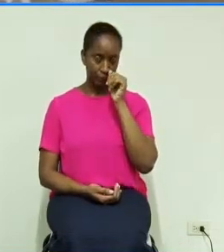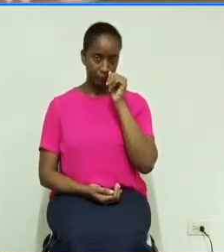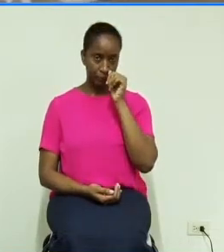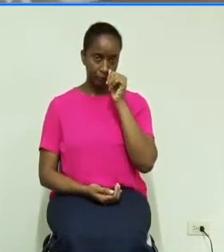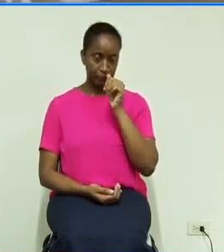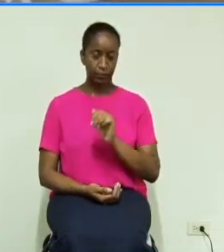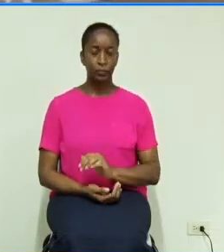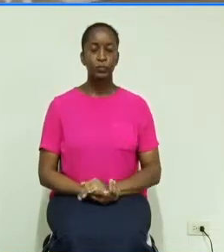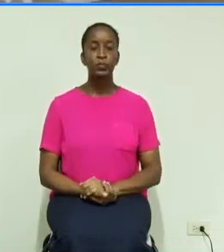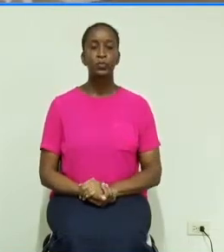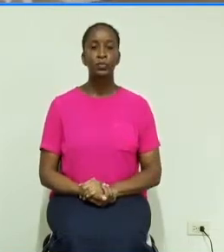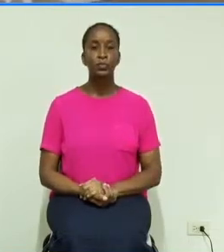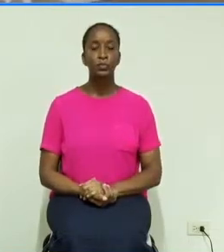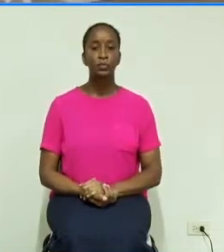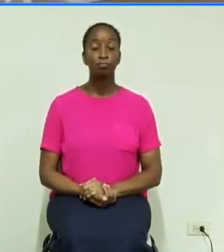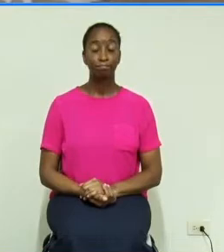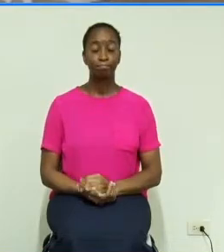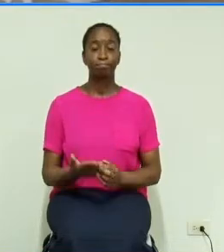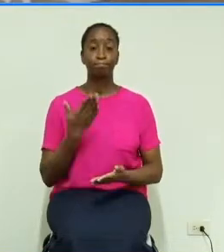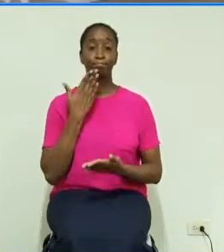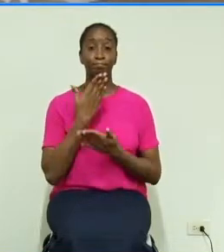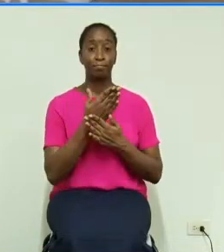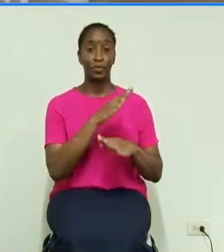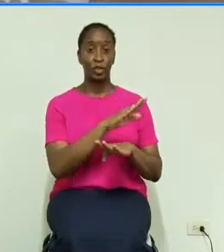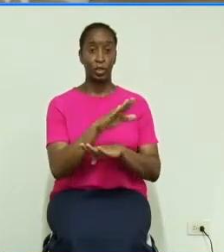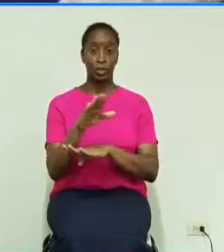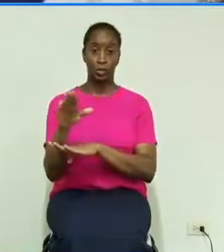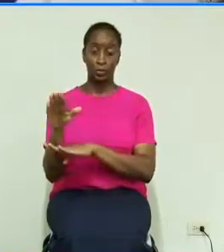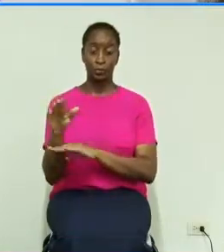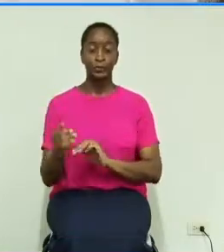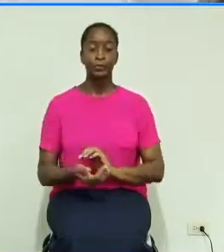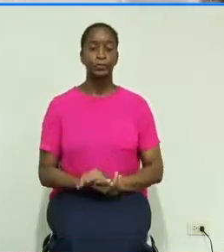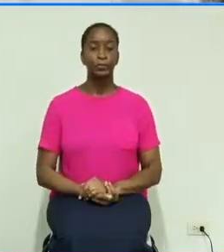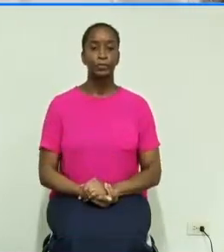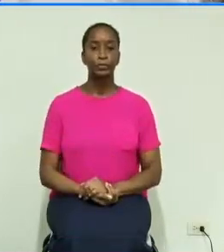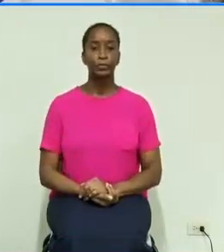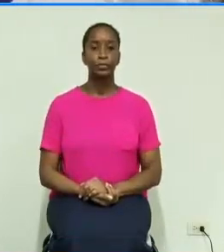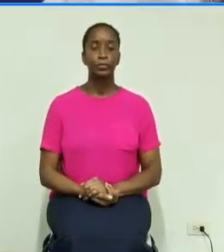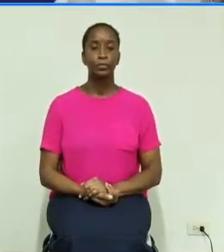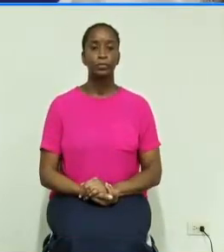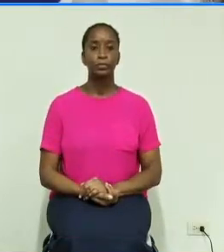So, good night, ladies and gentlemen.